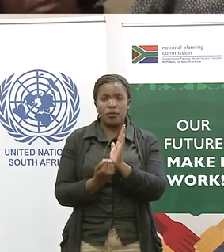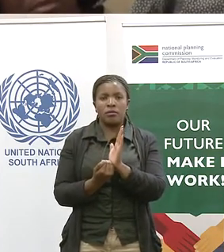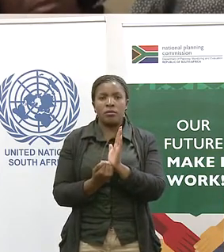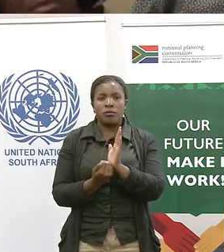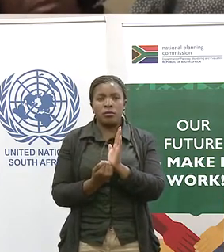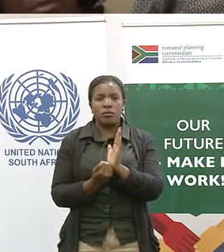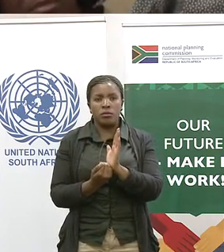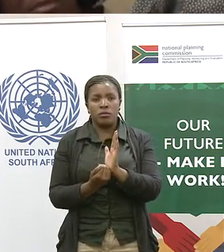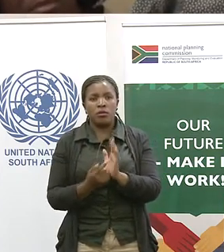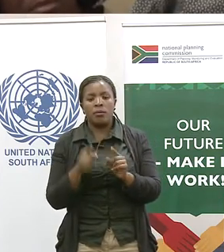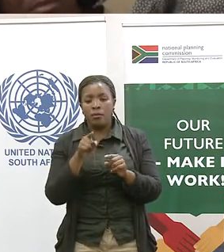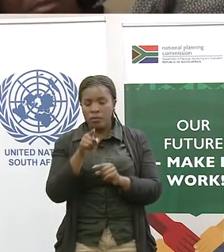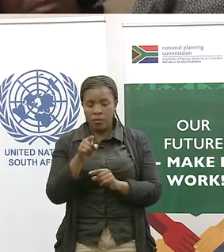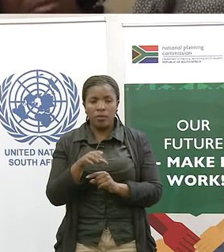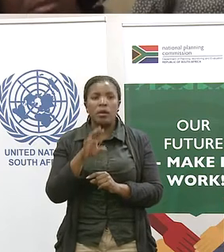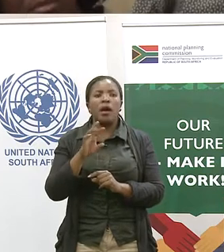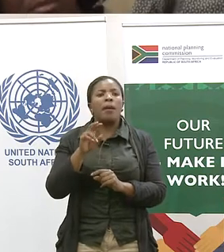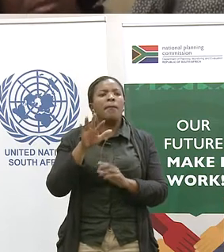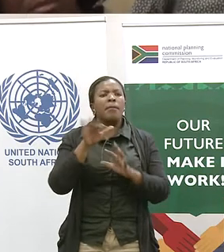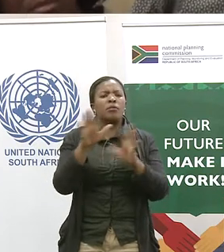made for people with disabilities.